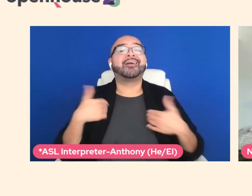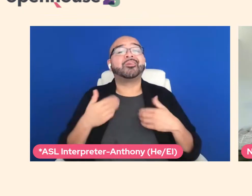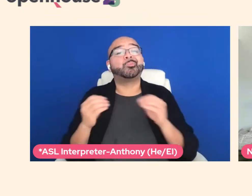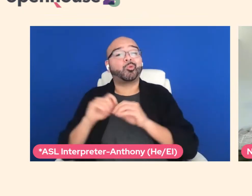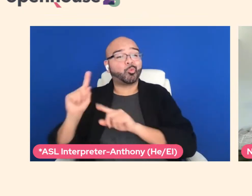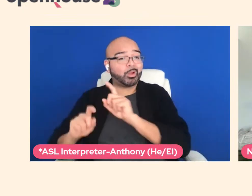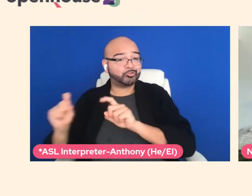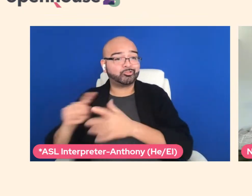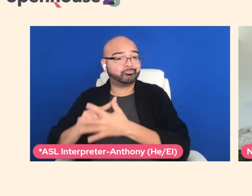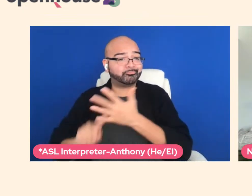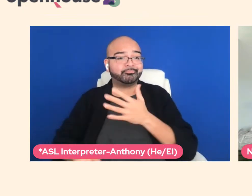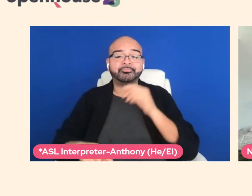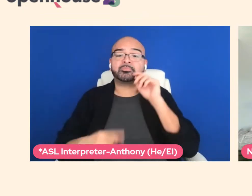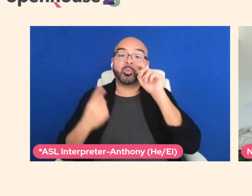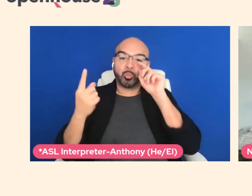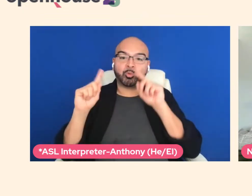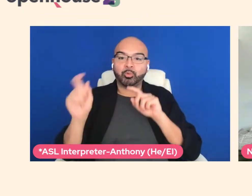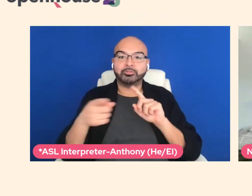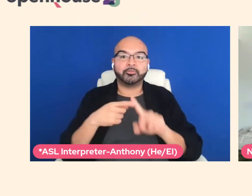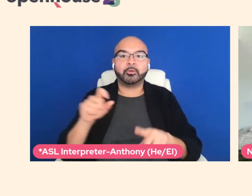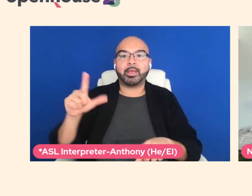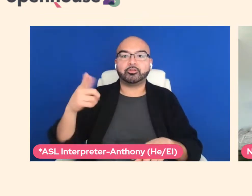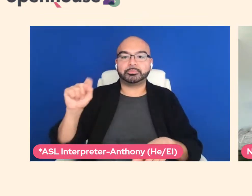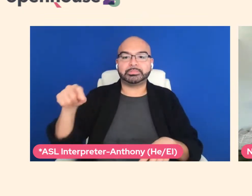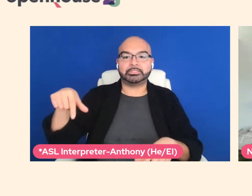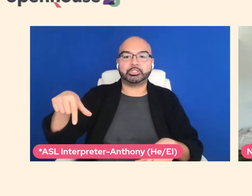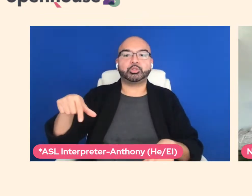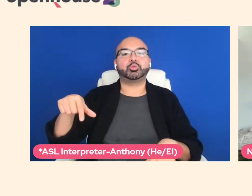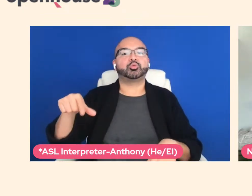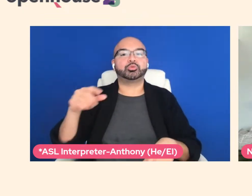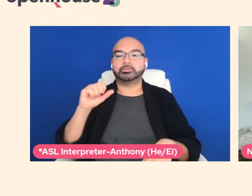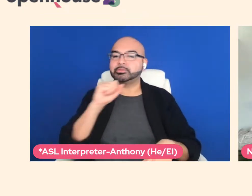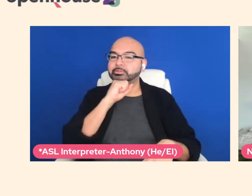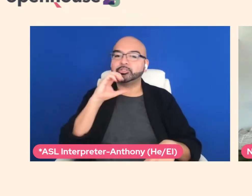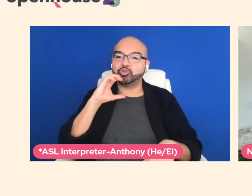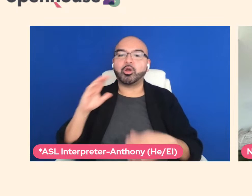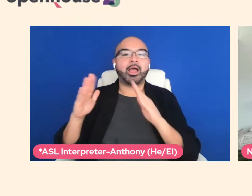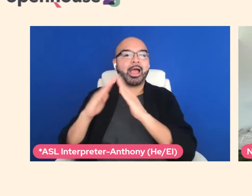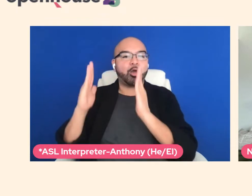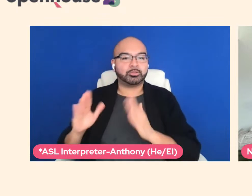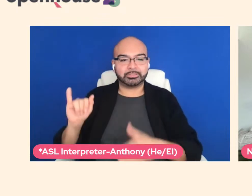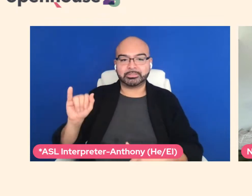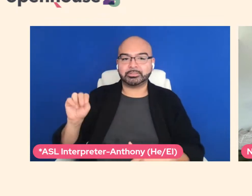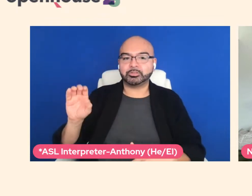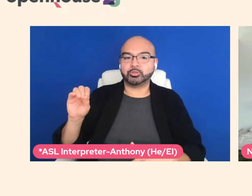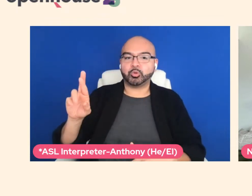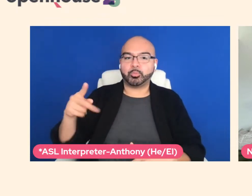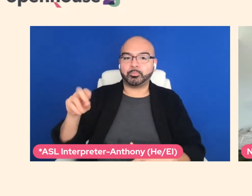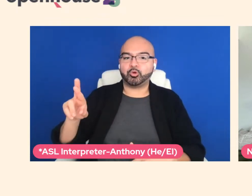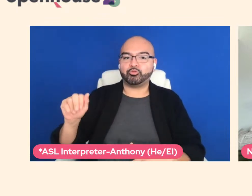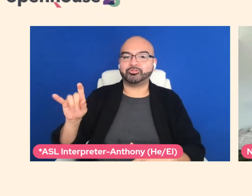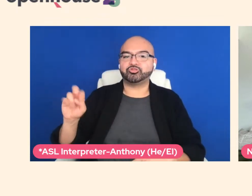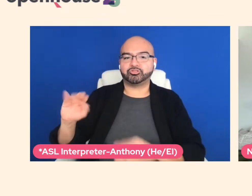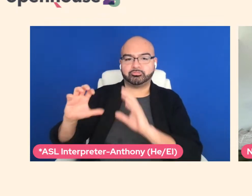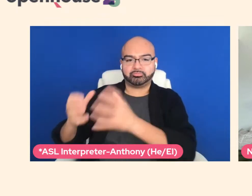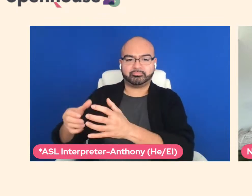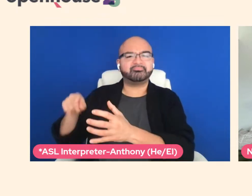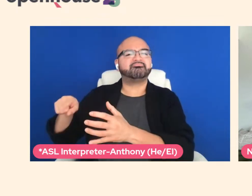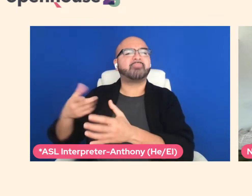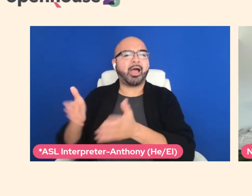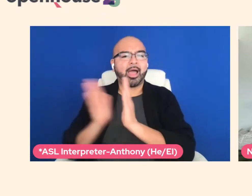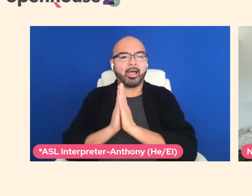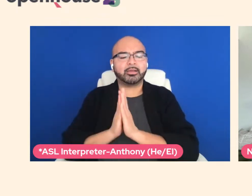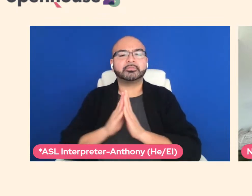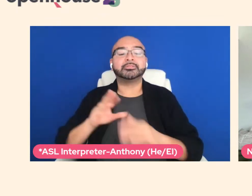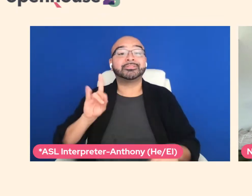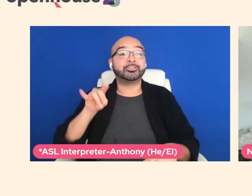very quick question from the LGBTQ Senior Housing Incorporation. They ask, did you say that there is a